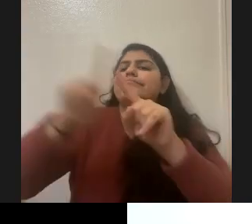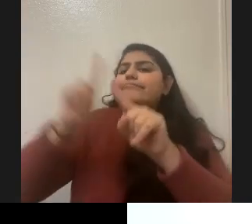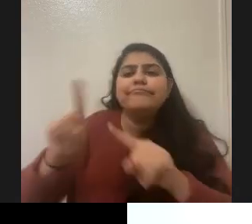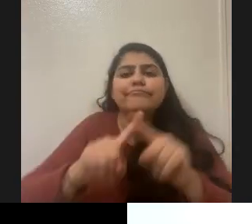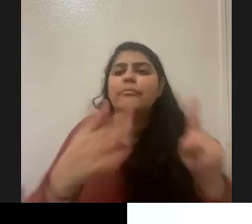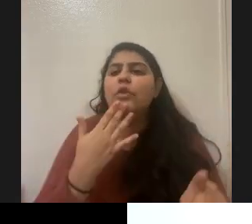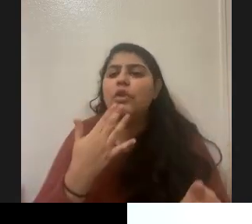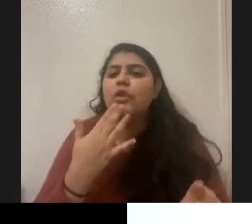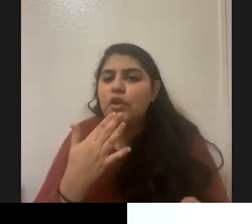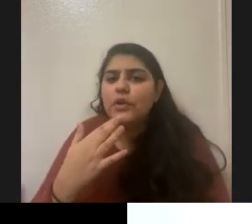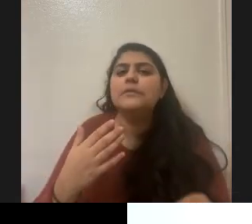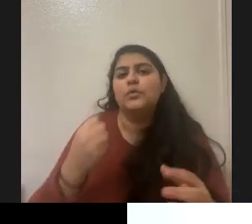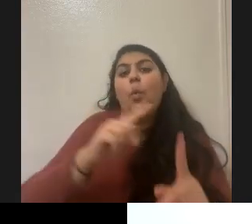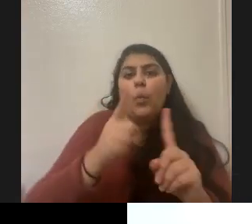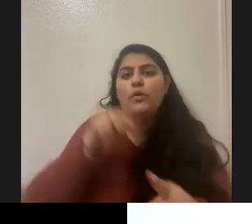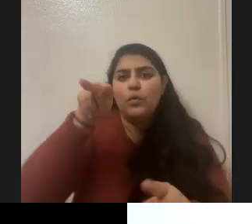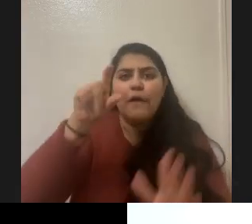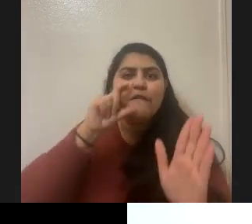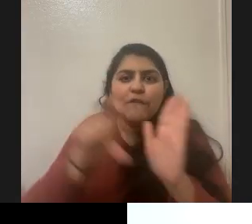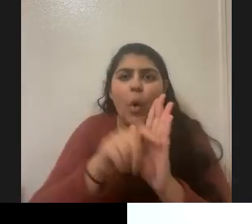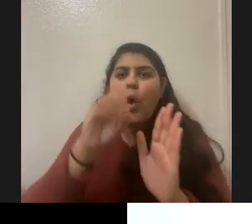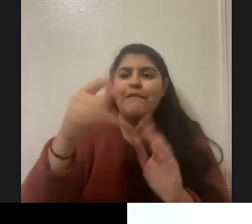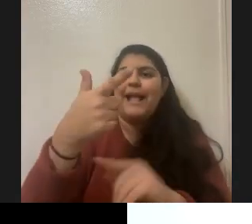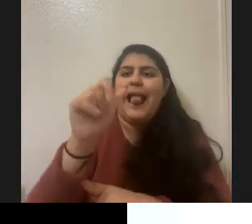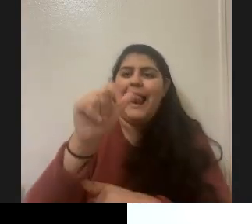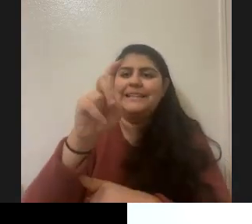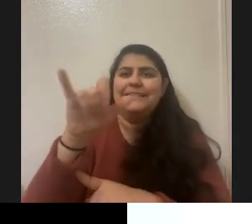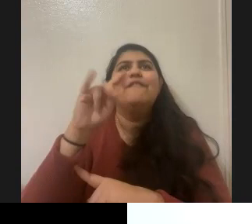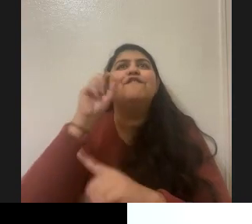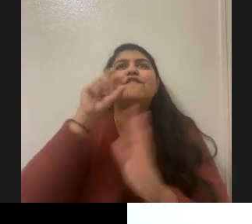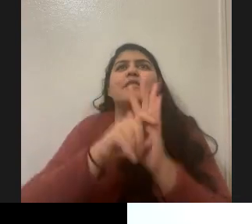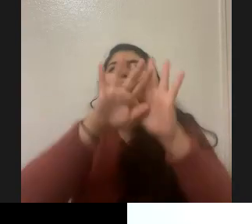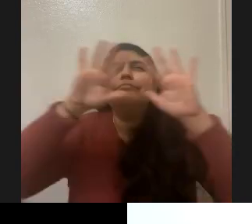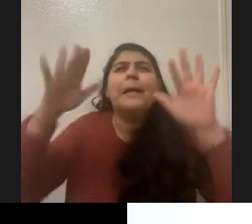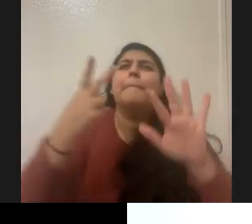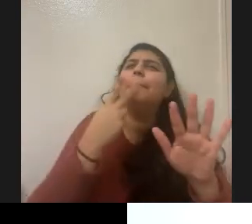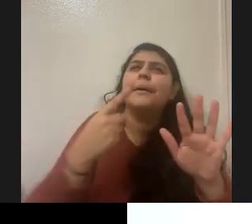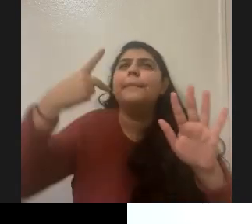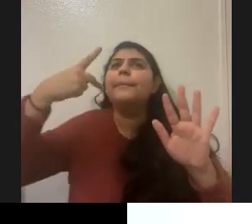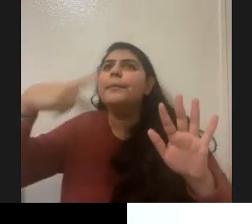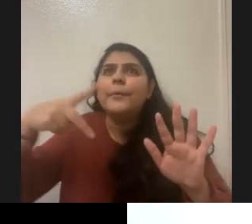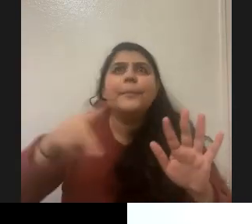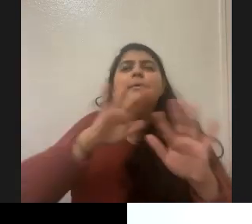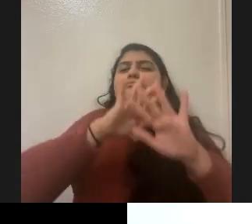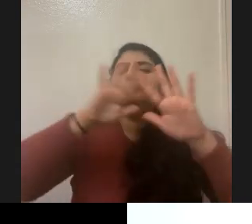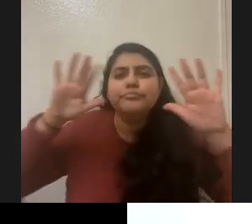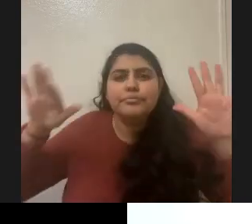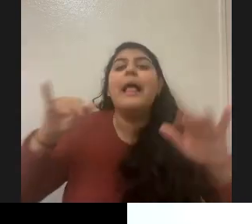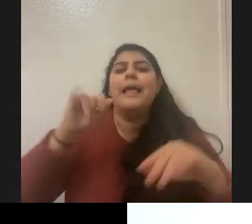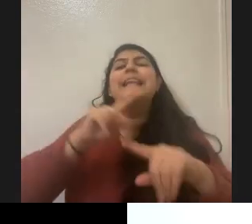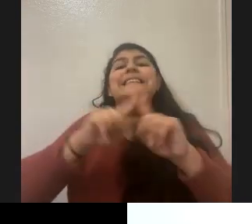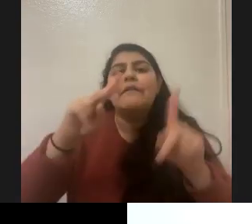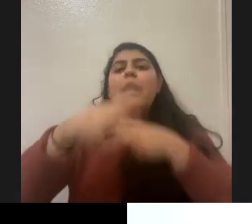So that's why, if you look at the photos of our galaxy and stuff, they look so colorful. There's like pink, there's purple. Those are all different kinds of